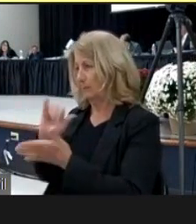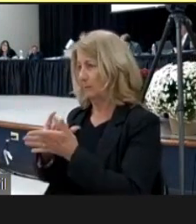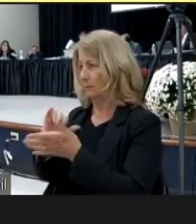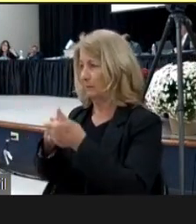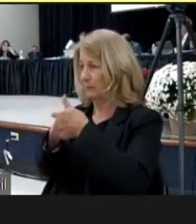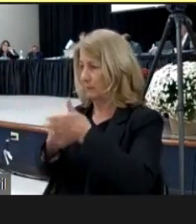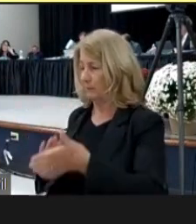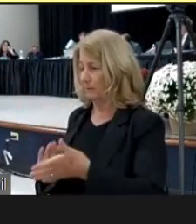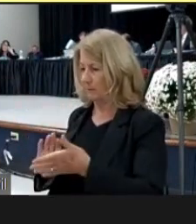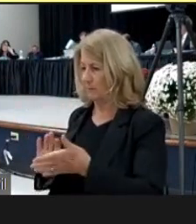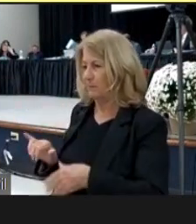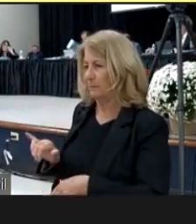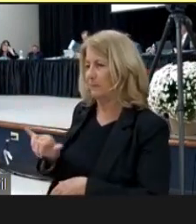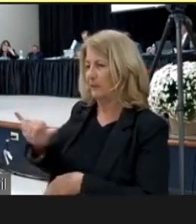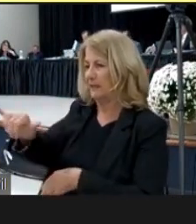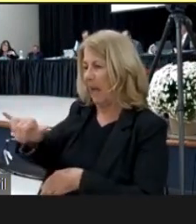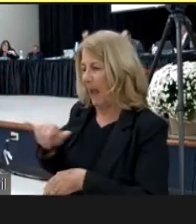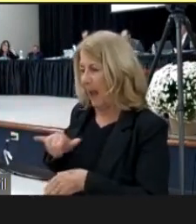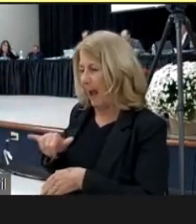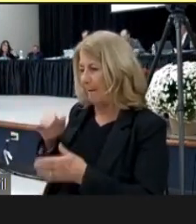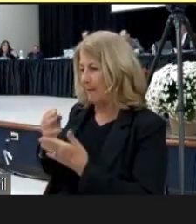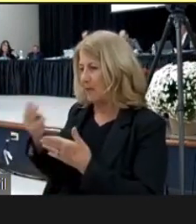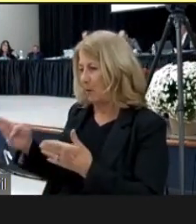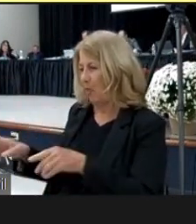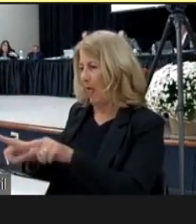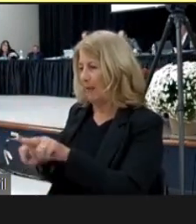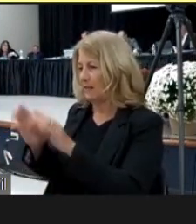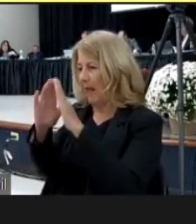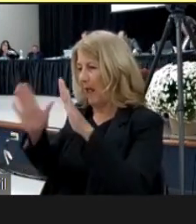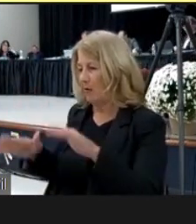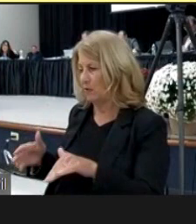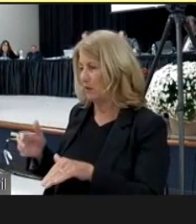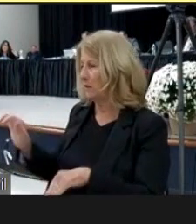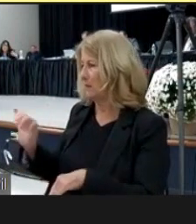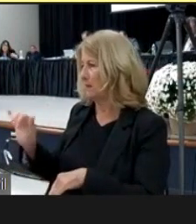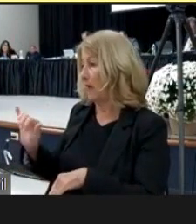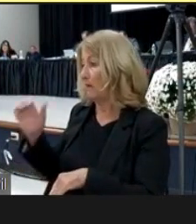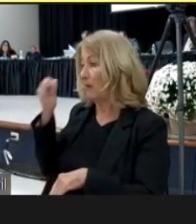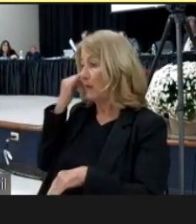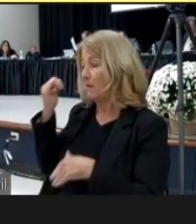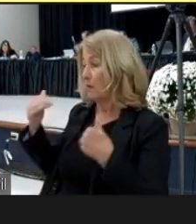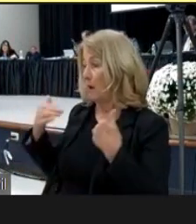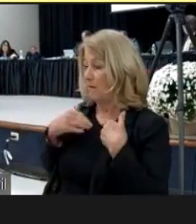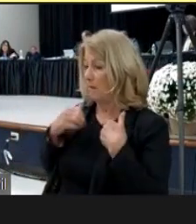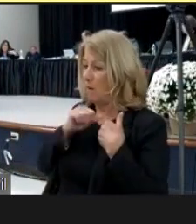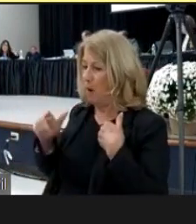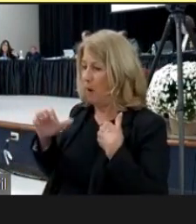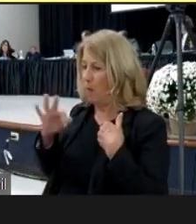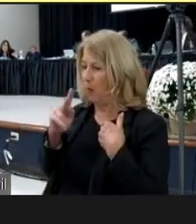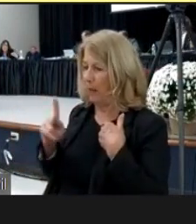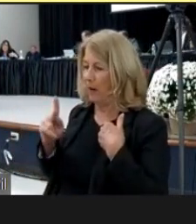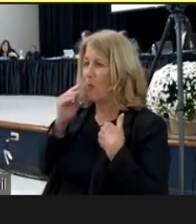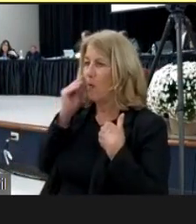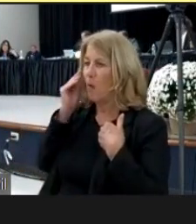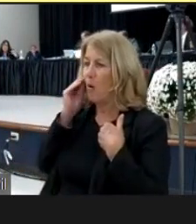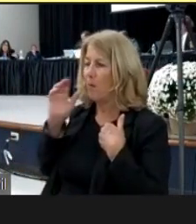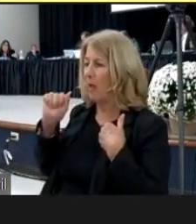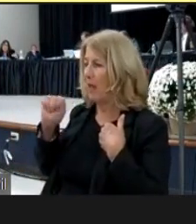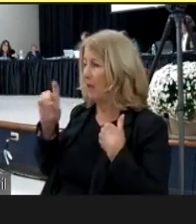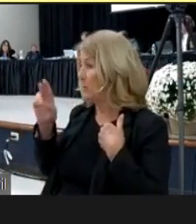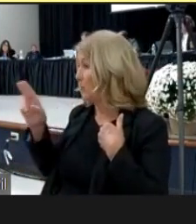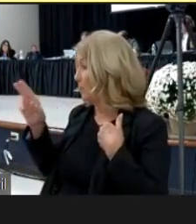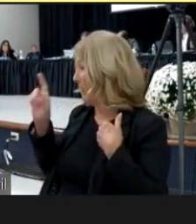the same materials as the house. So if you have an all brick home, the ADU has to be all